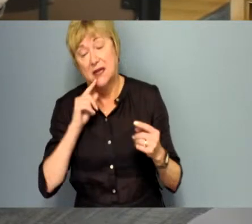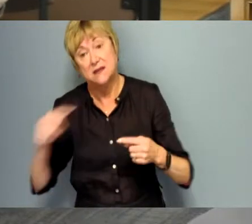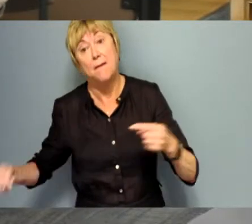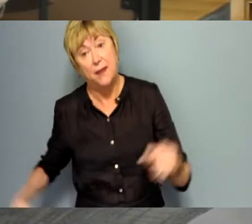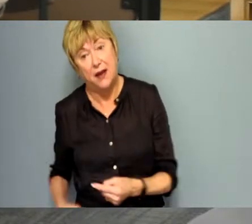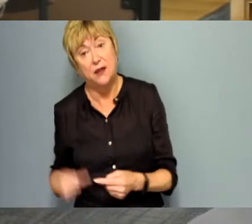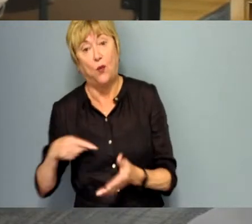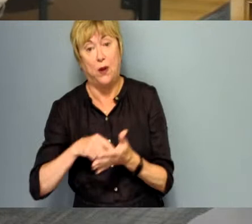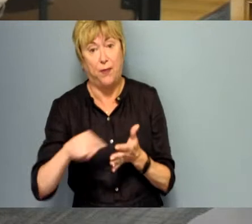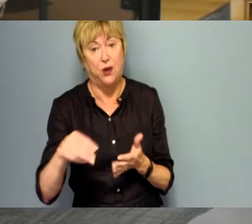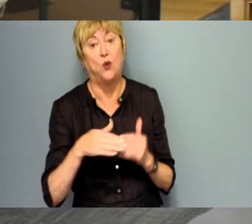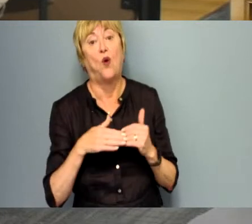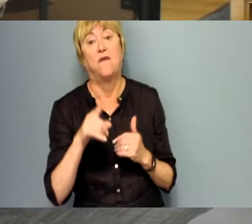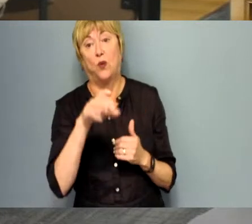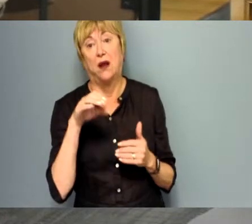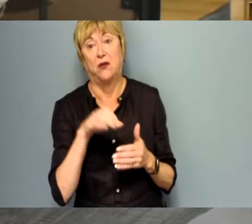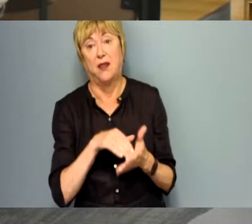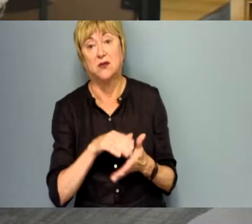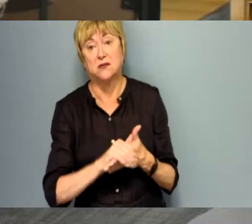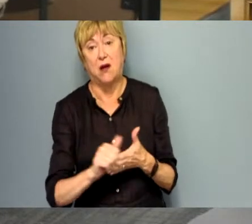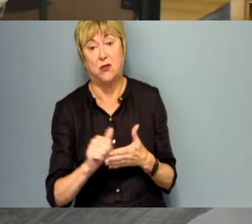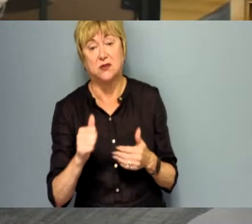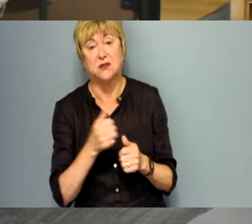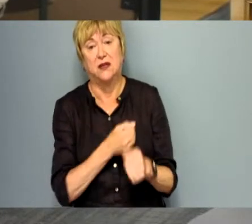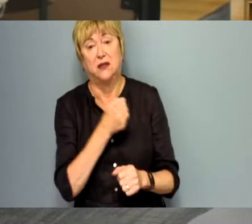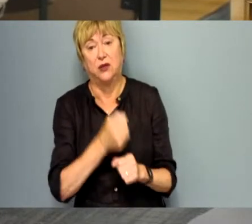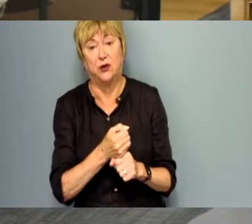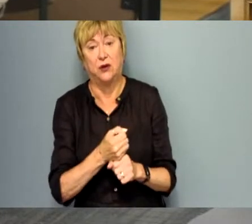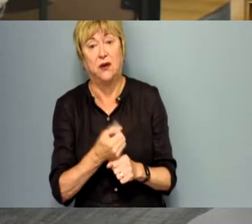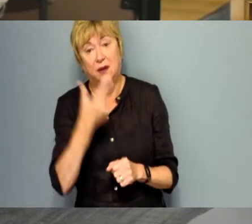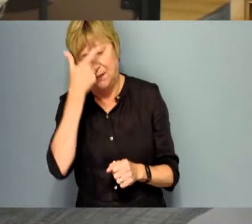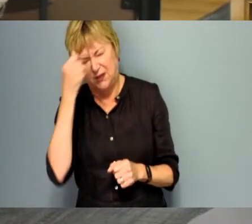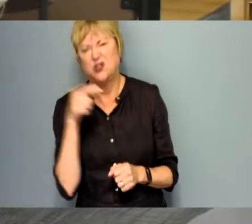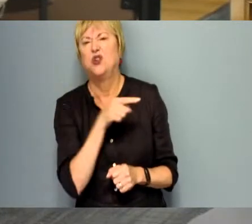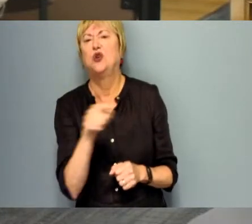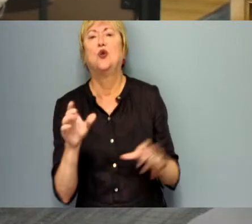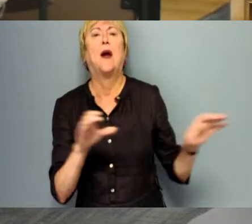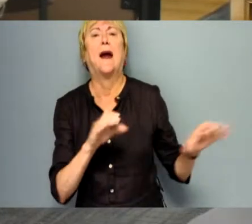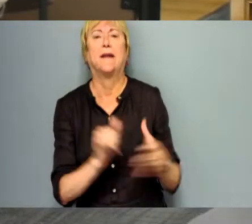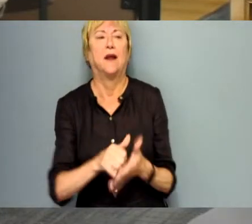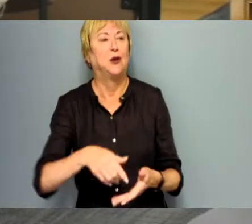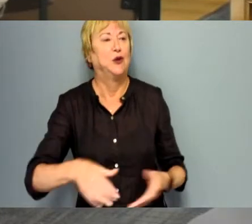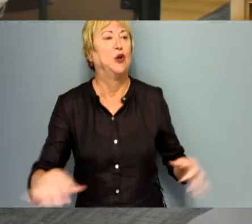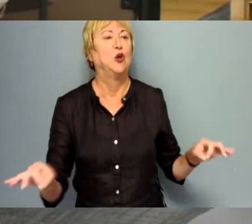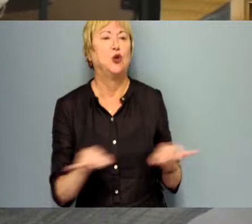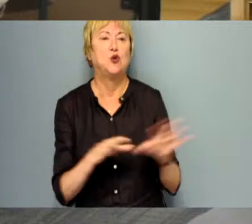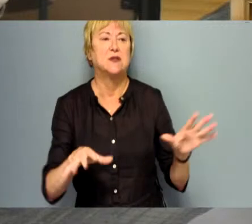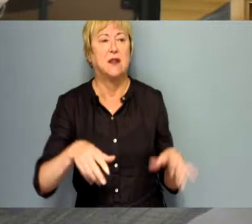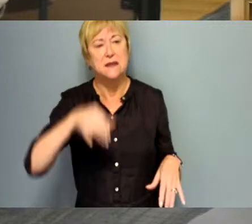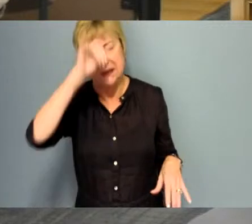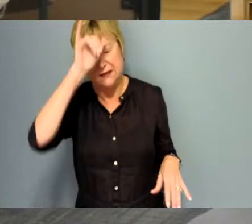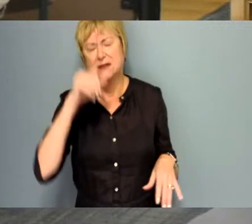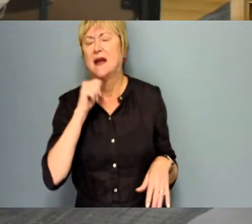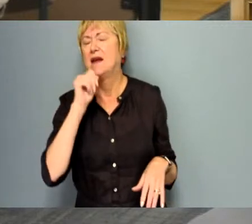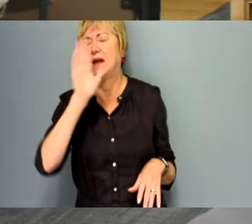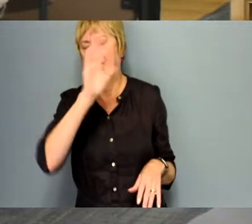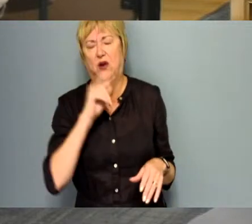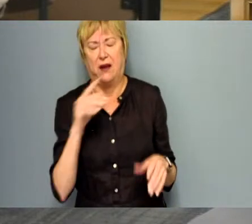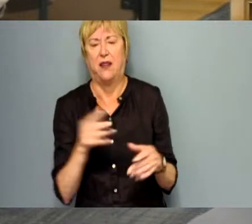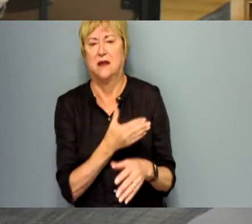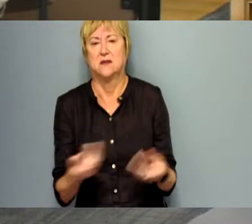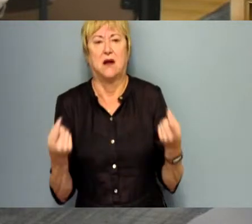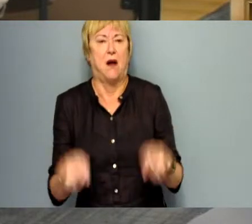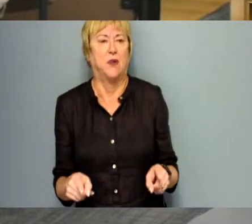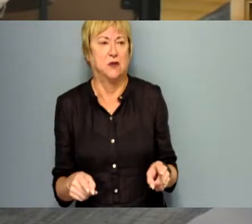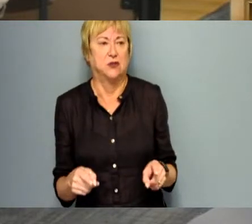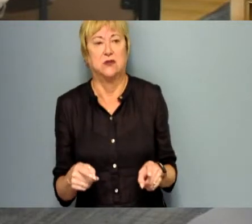benefits. Because quite frankly, you all act like useless idiots and never get anything accomplished. The taxpayer paid for this room,